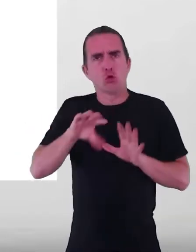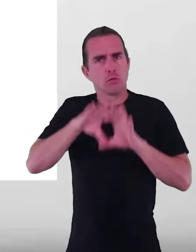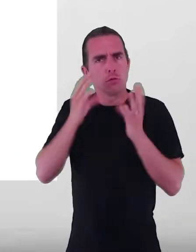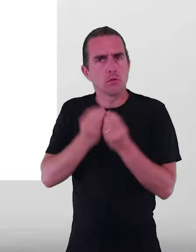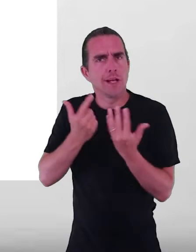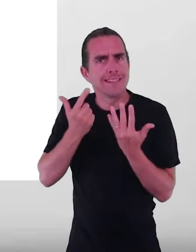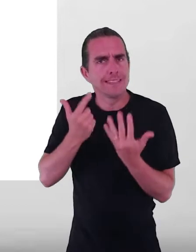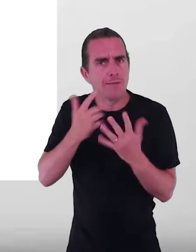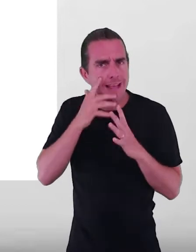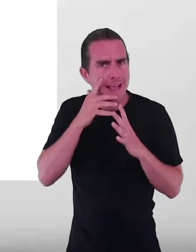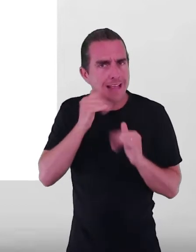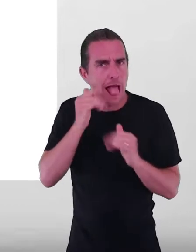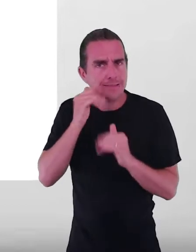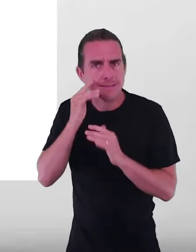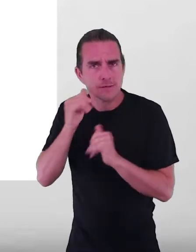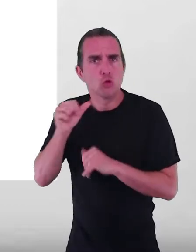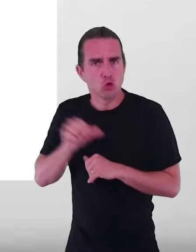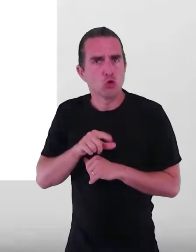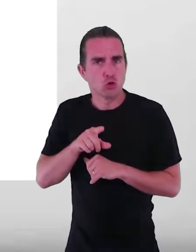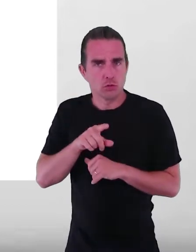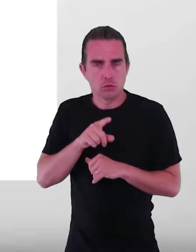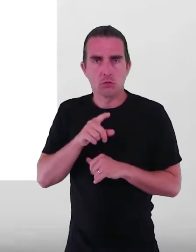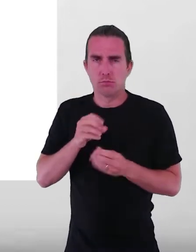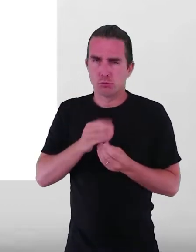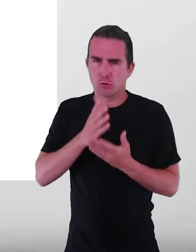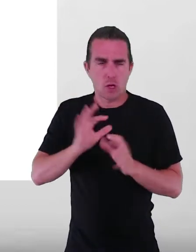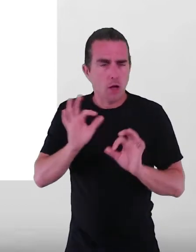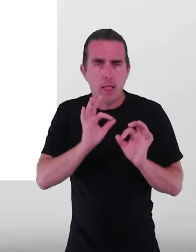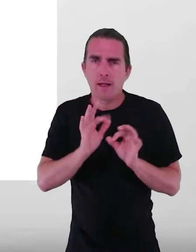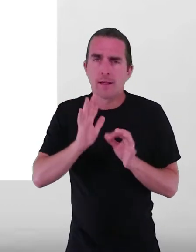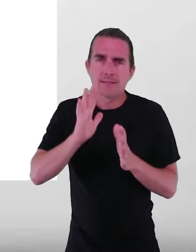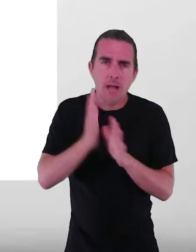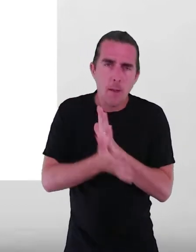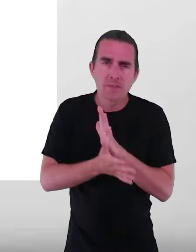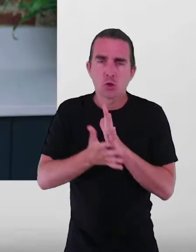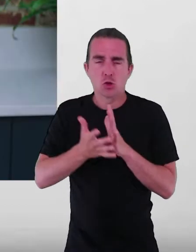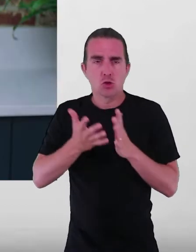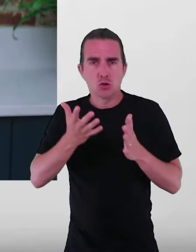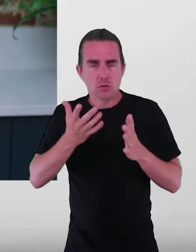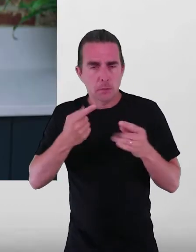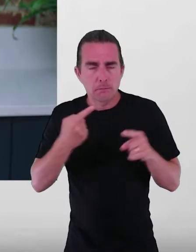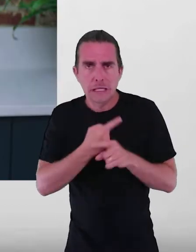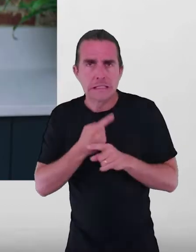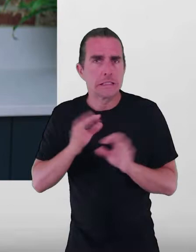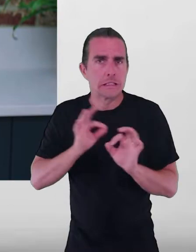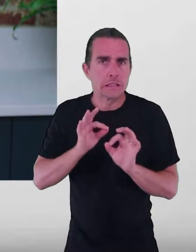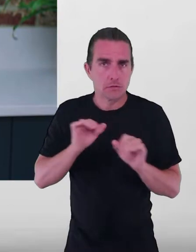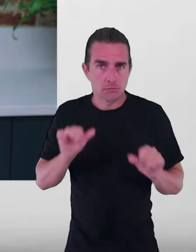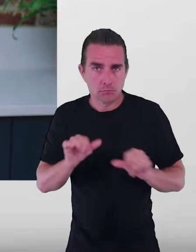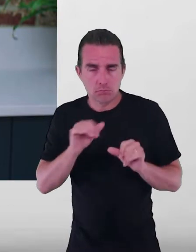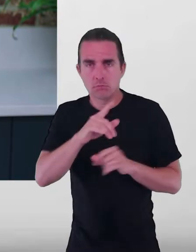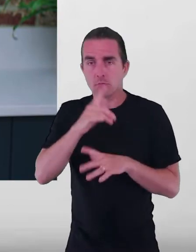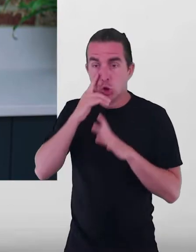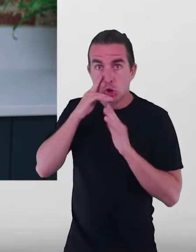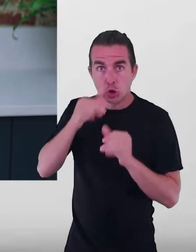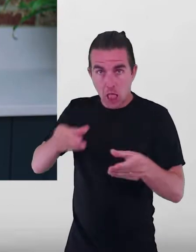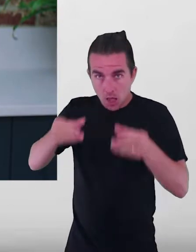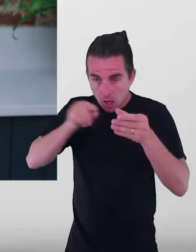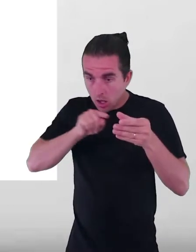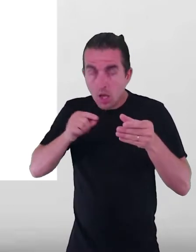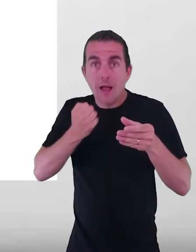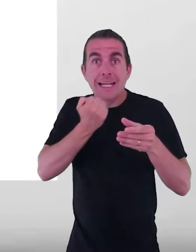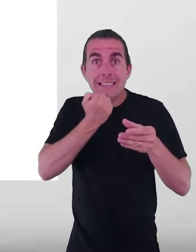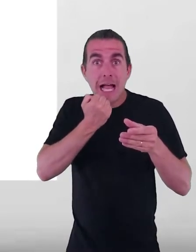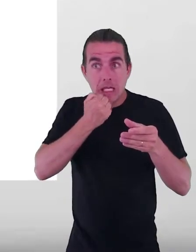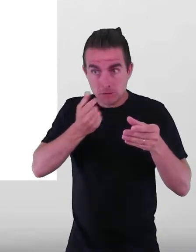There should be enough supplies for seven tests. Make sure that nothing is damaged or broken before undertaking the test.